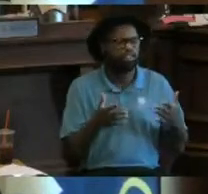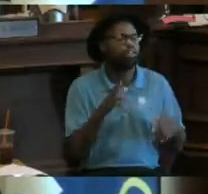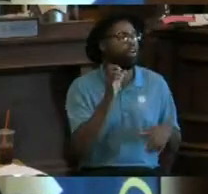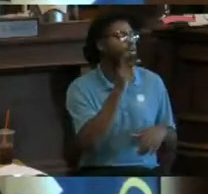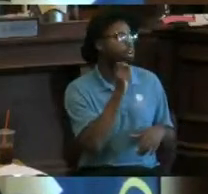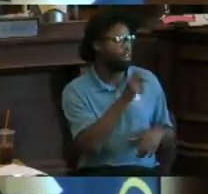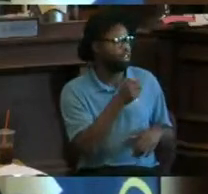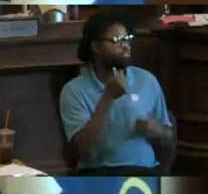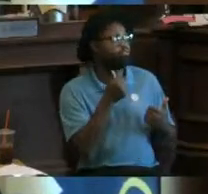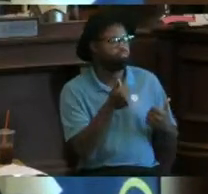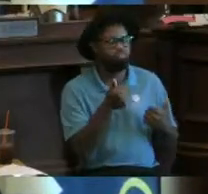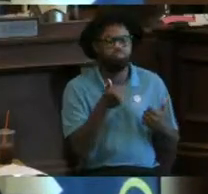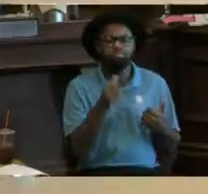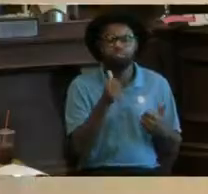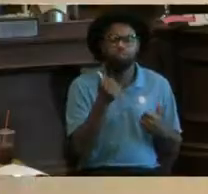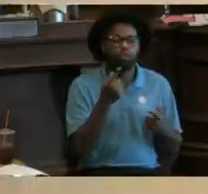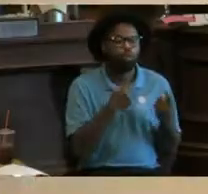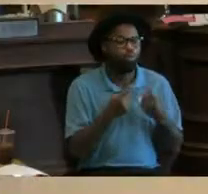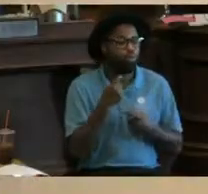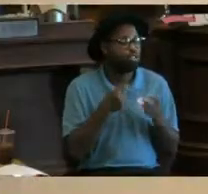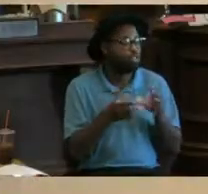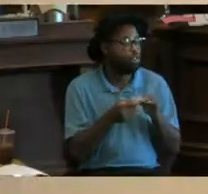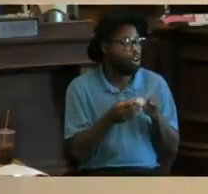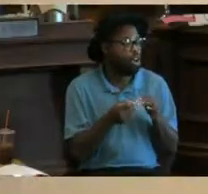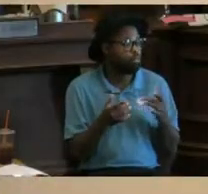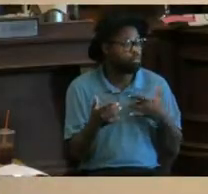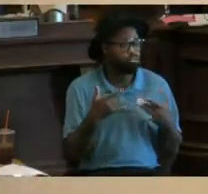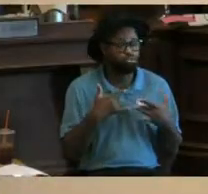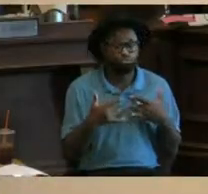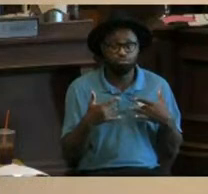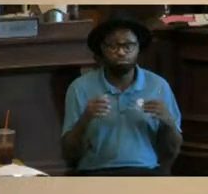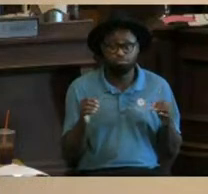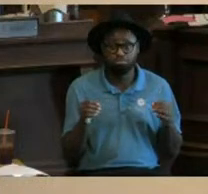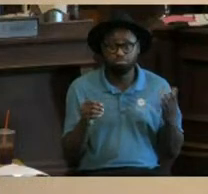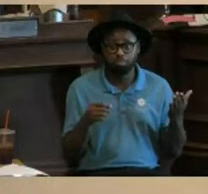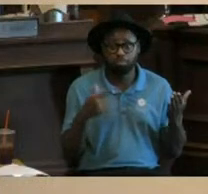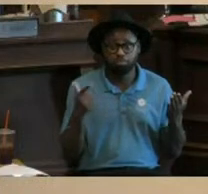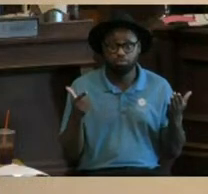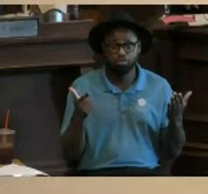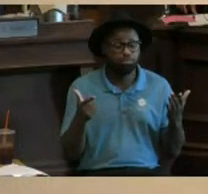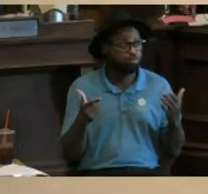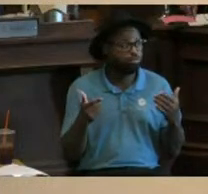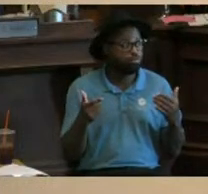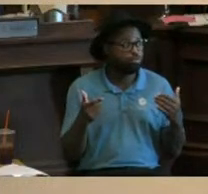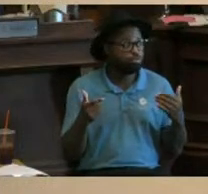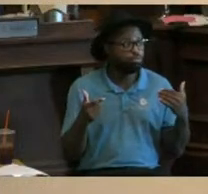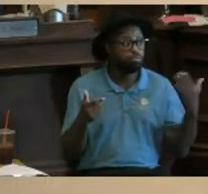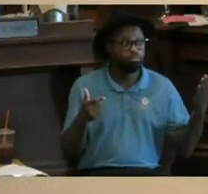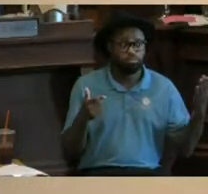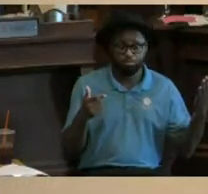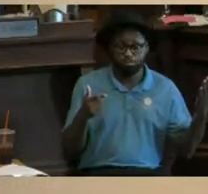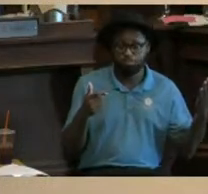other questions, comments, or concerns? Seeing none, I need a motion and a second. So moved.